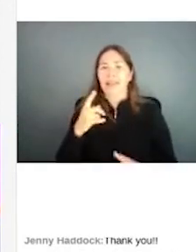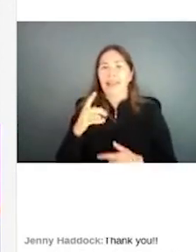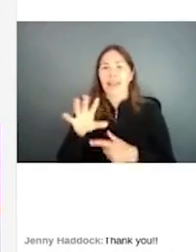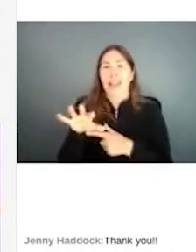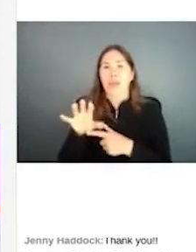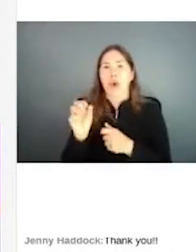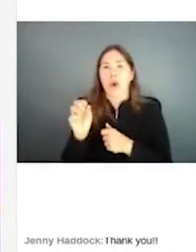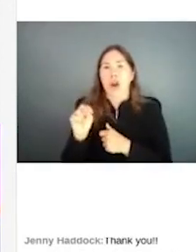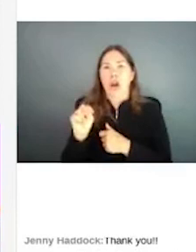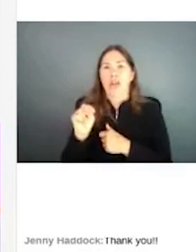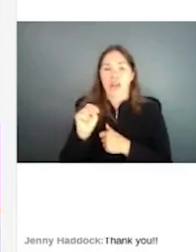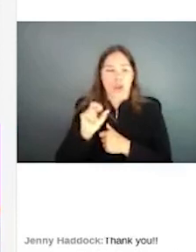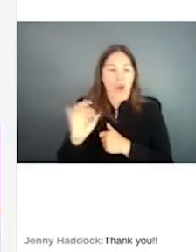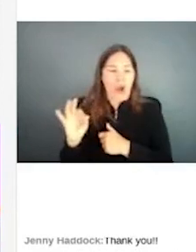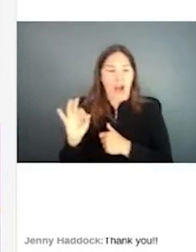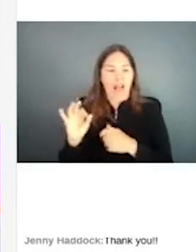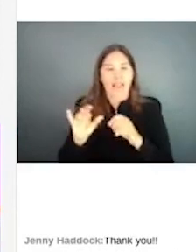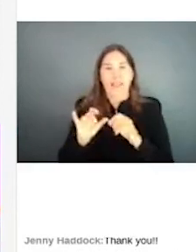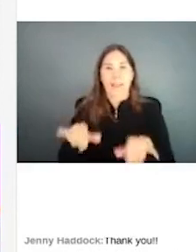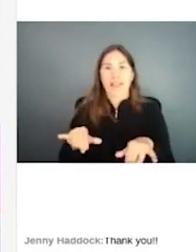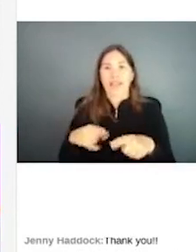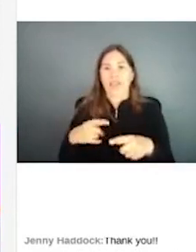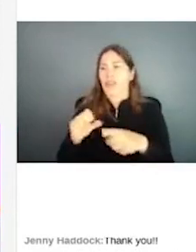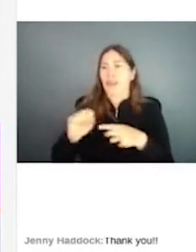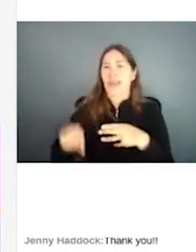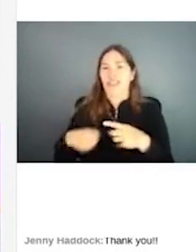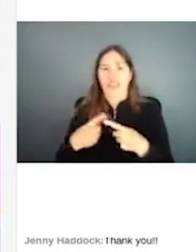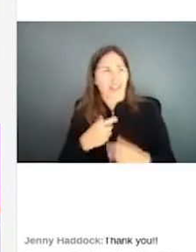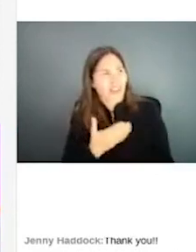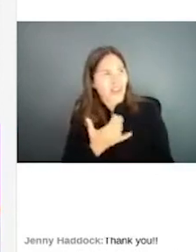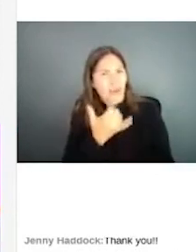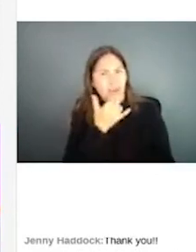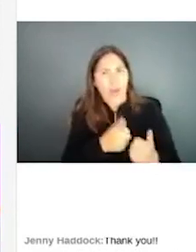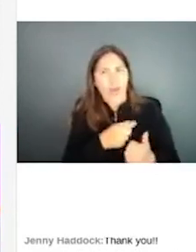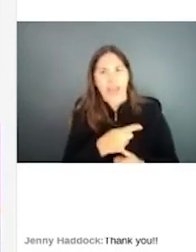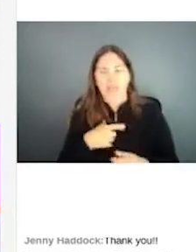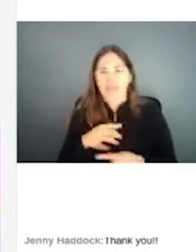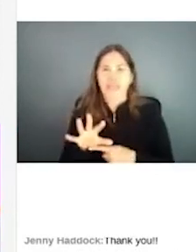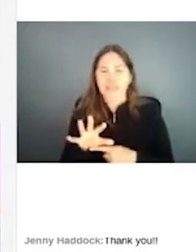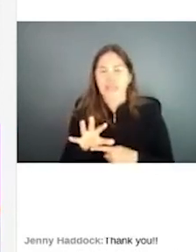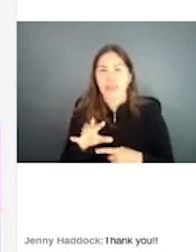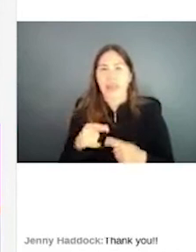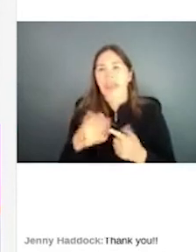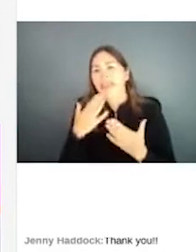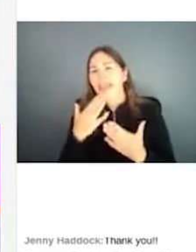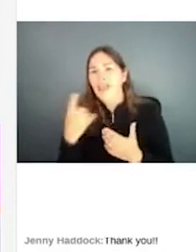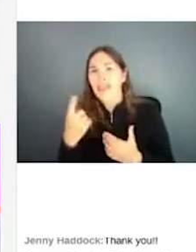all semester, and they save you in every class. And all the other kids are like, what's wrong with them? And then just like, thank you,